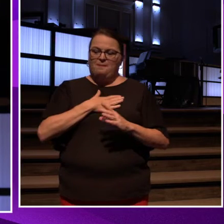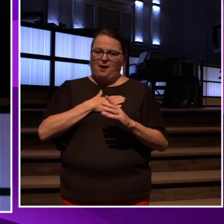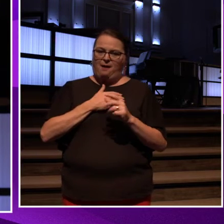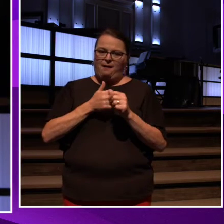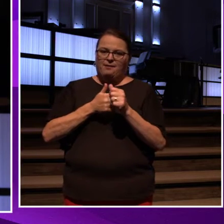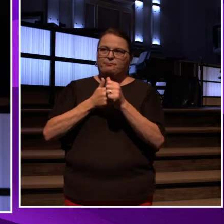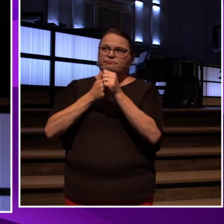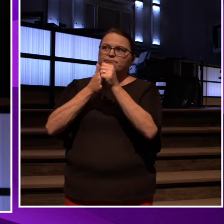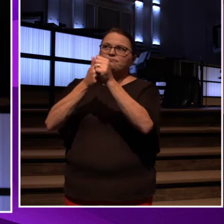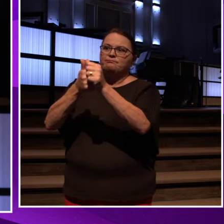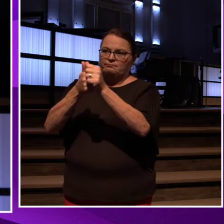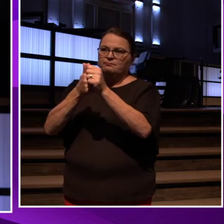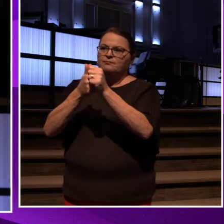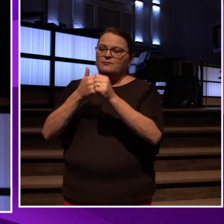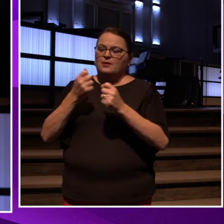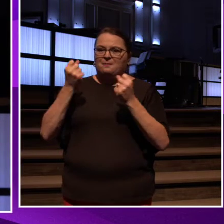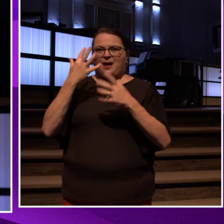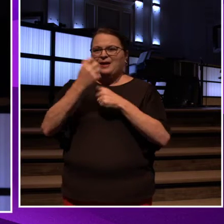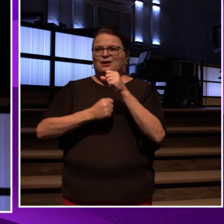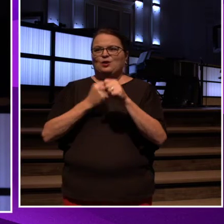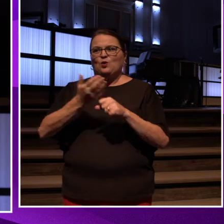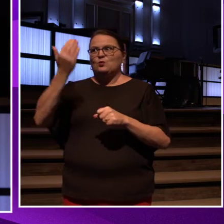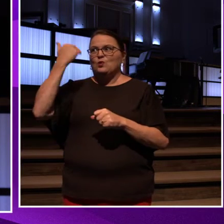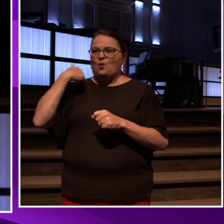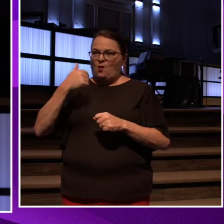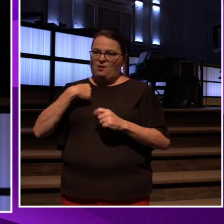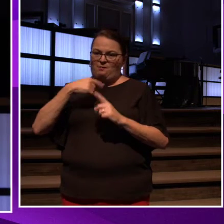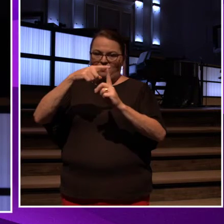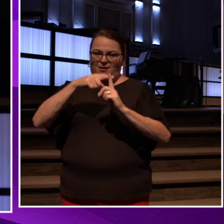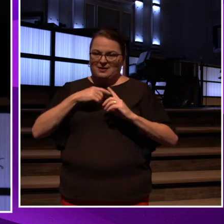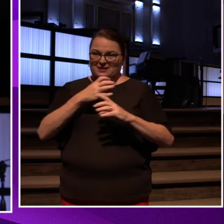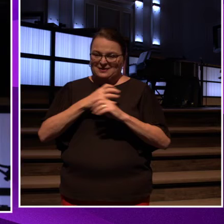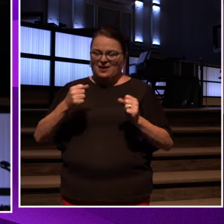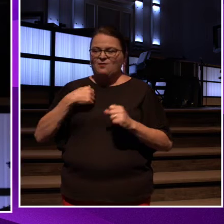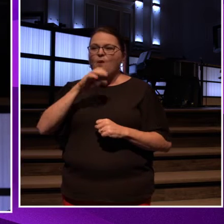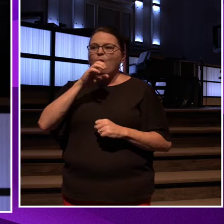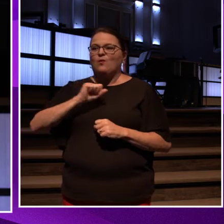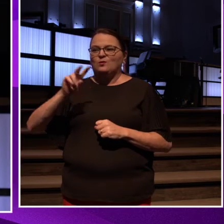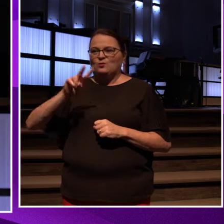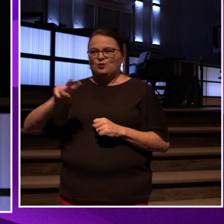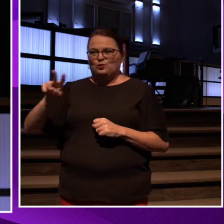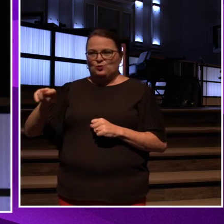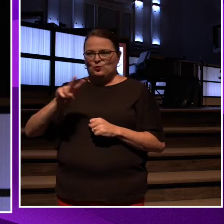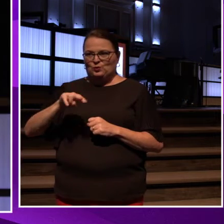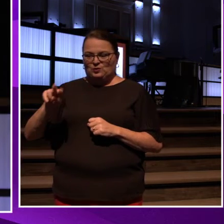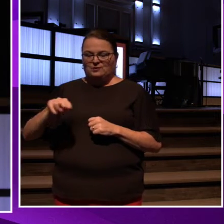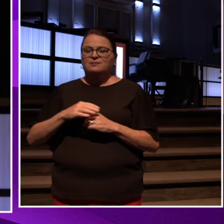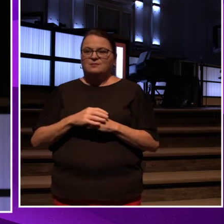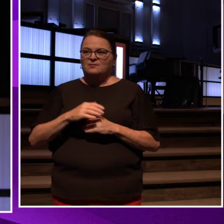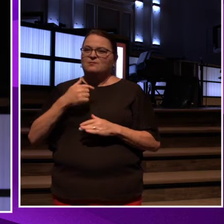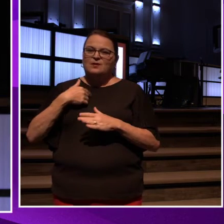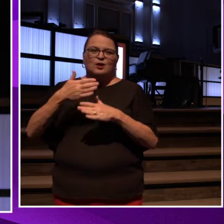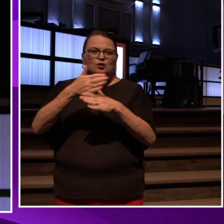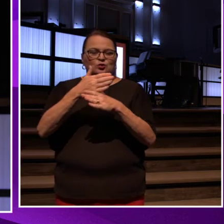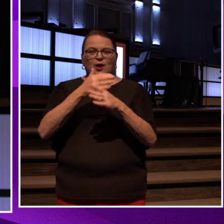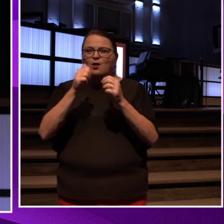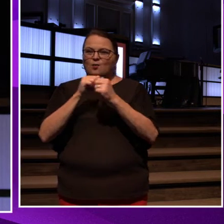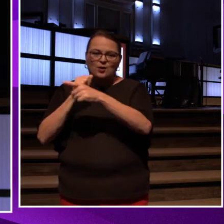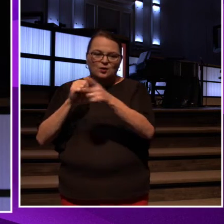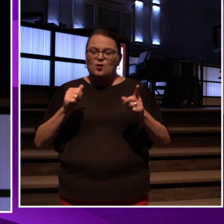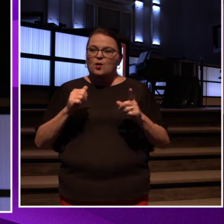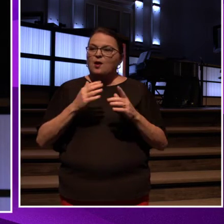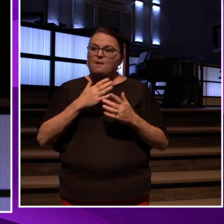got saved many, many years ago, I was 22 years old, and as I shared with the church, my formation